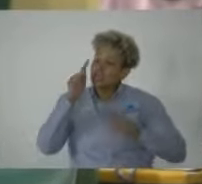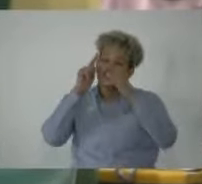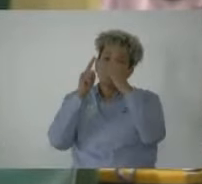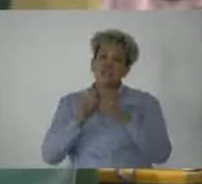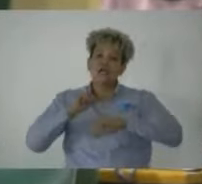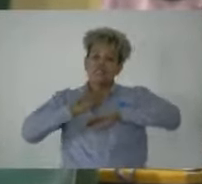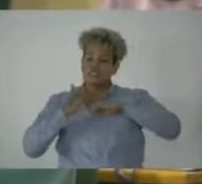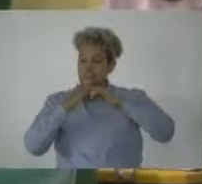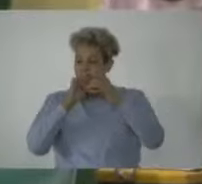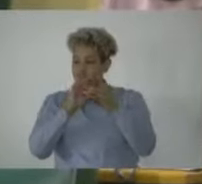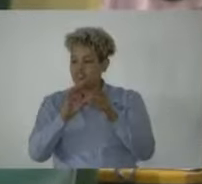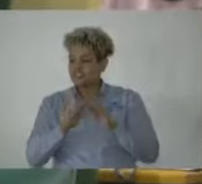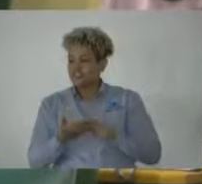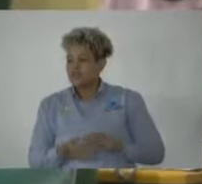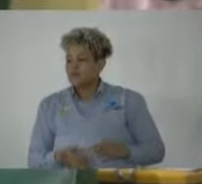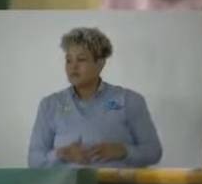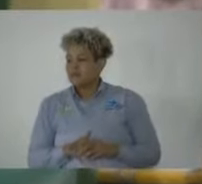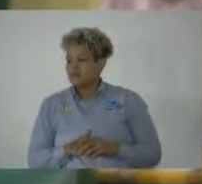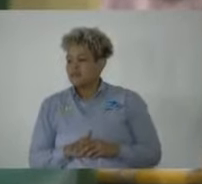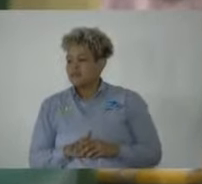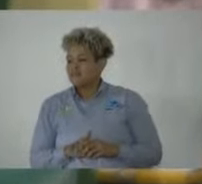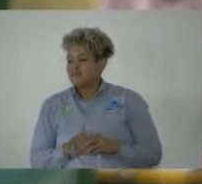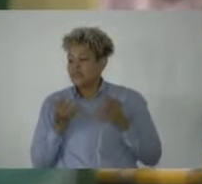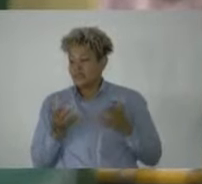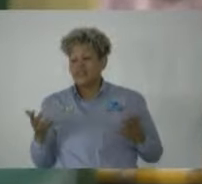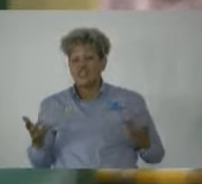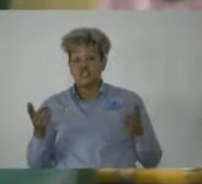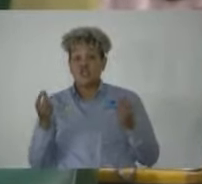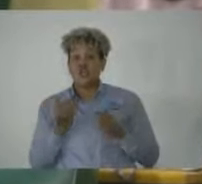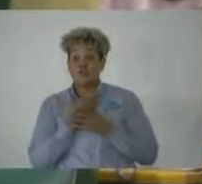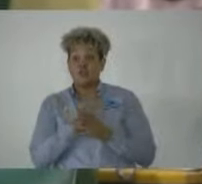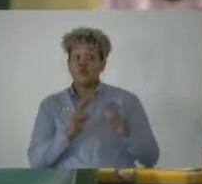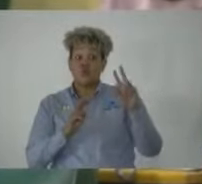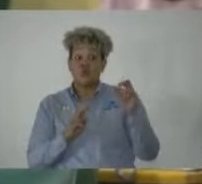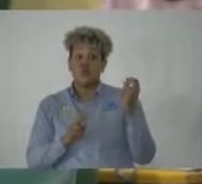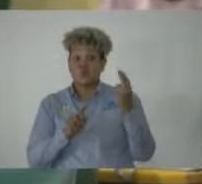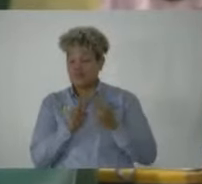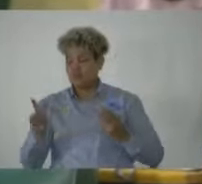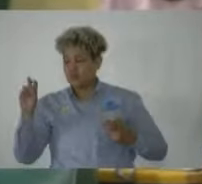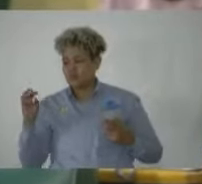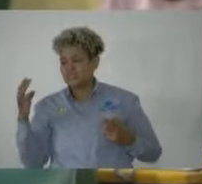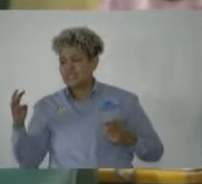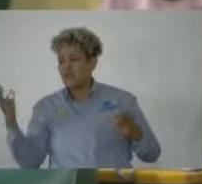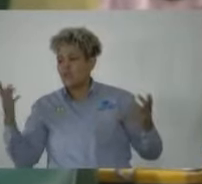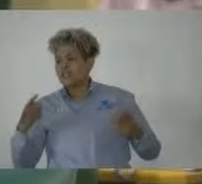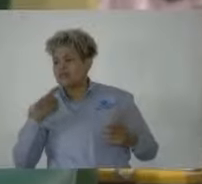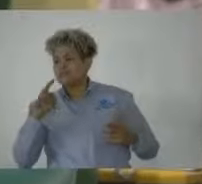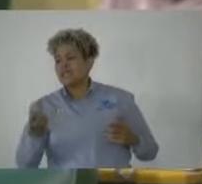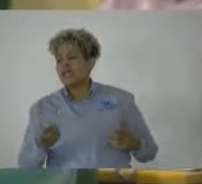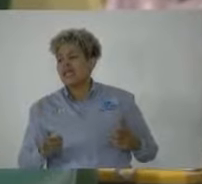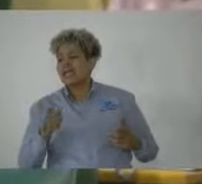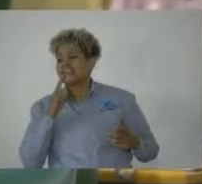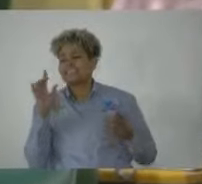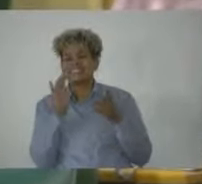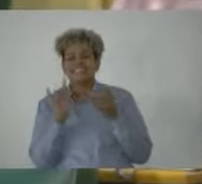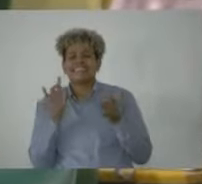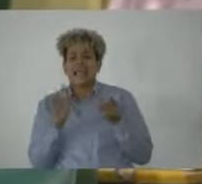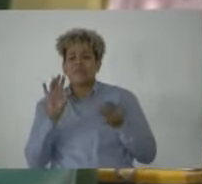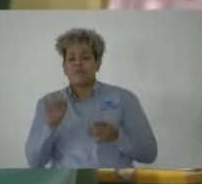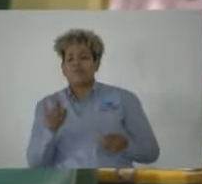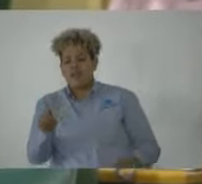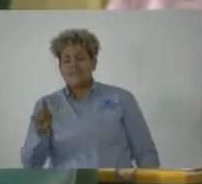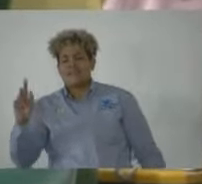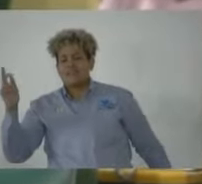done in Jamaica. Yep. Madam Speaker, there were things done between 2012 and 2016. What I'm saying is the statement, Madam